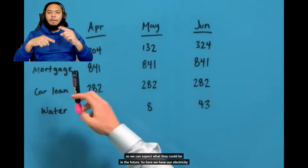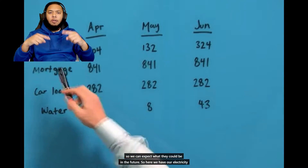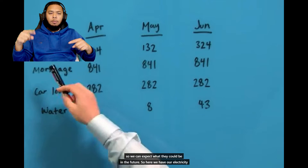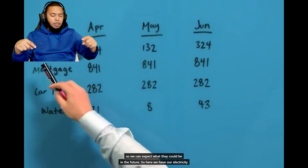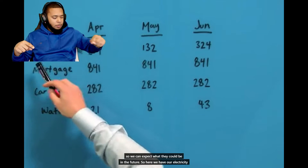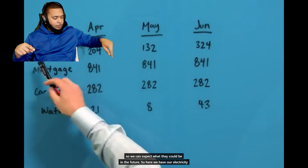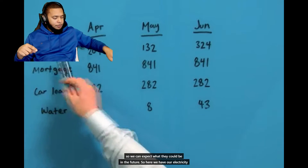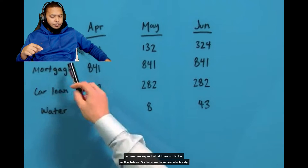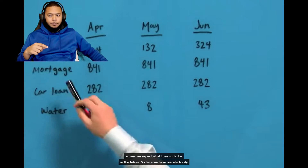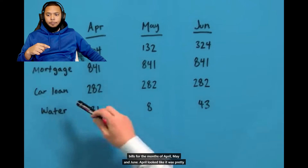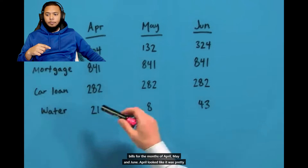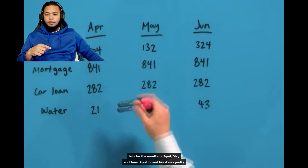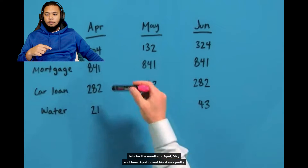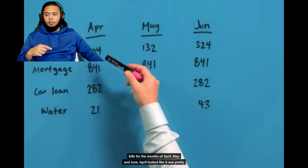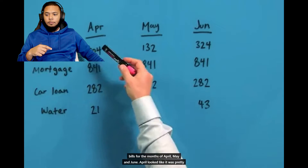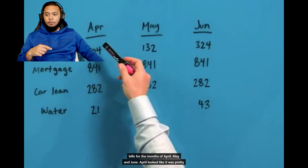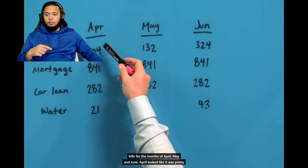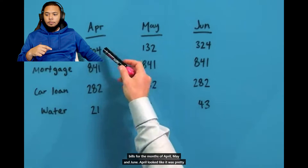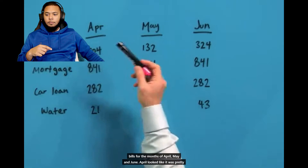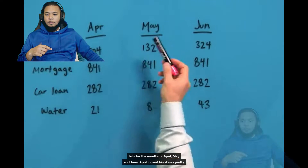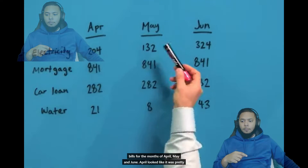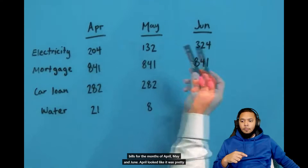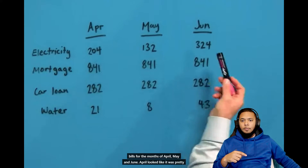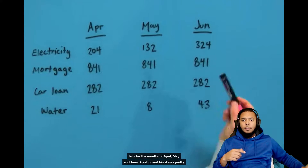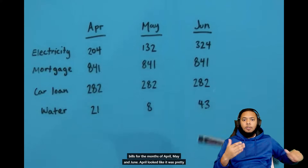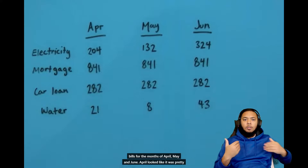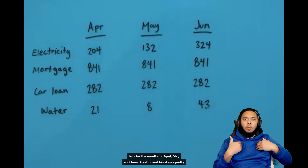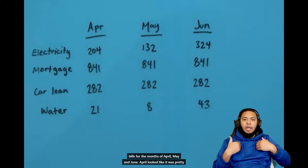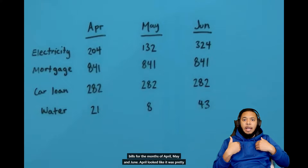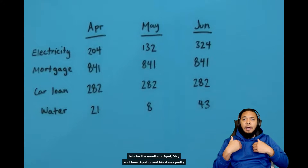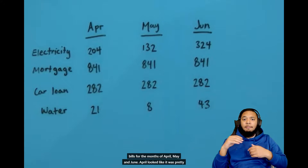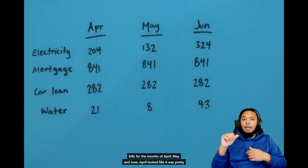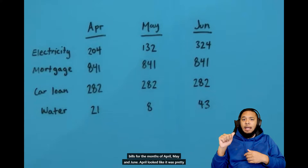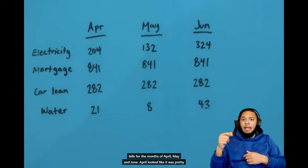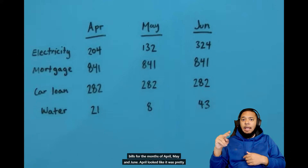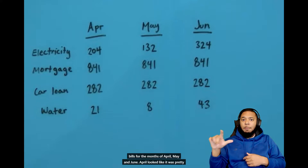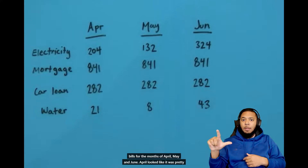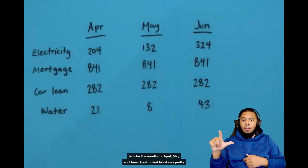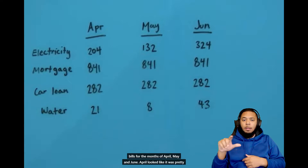So here we have our electricity bills for the months of April, May, and June.